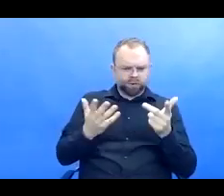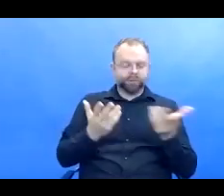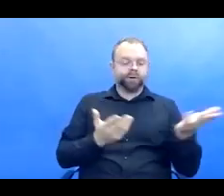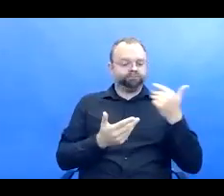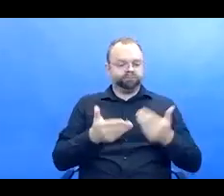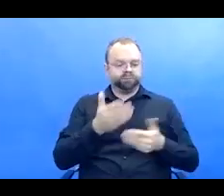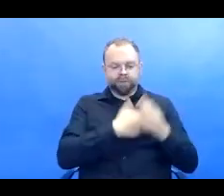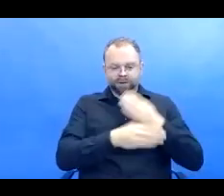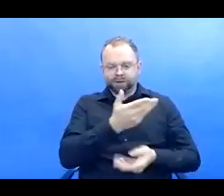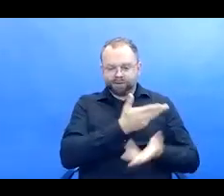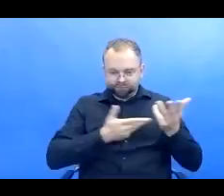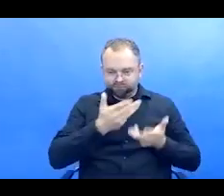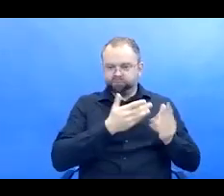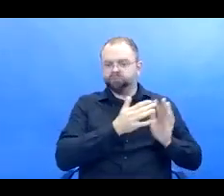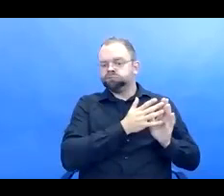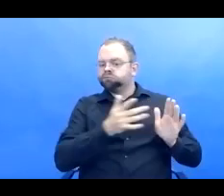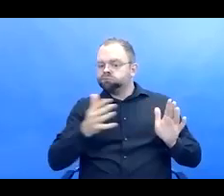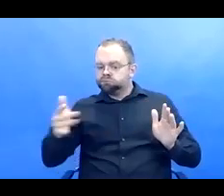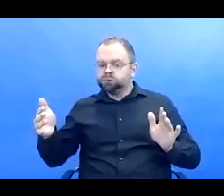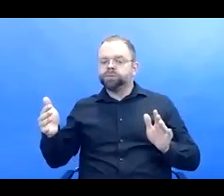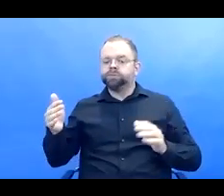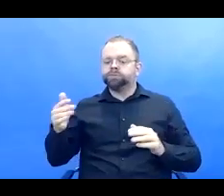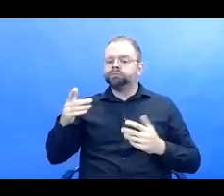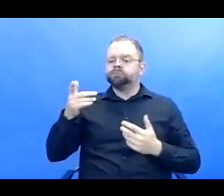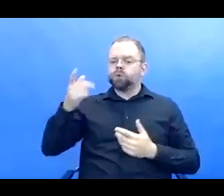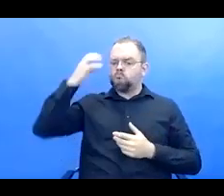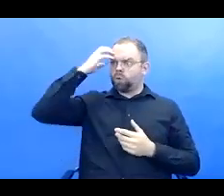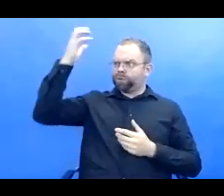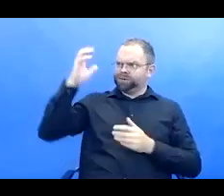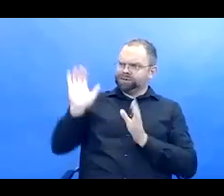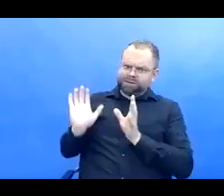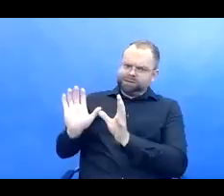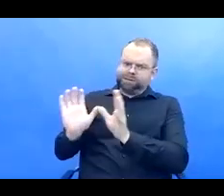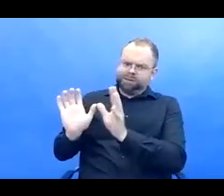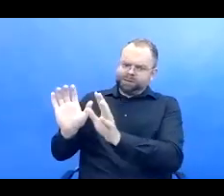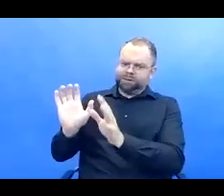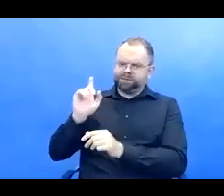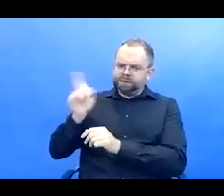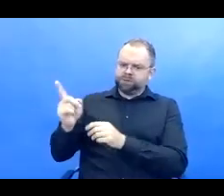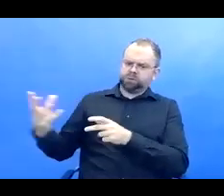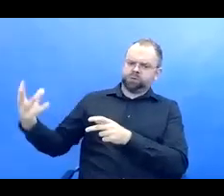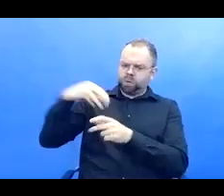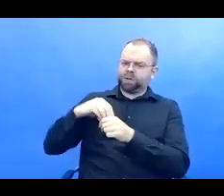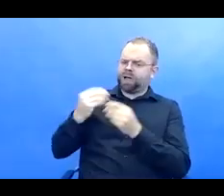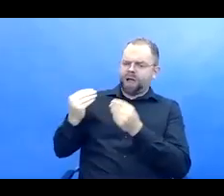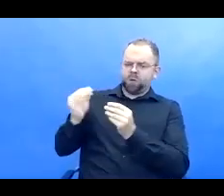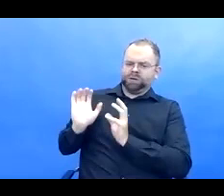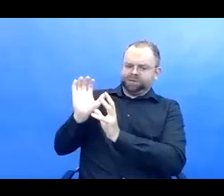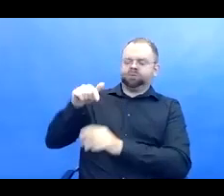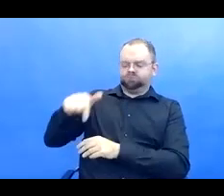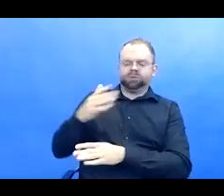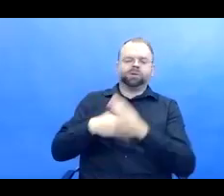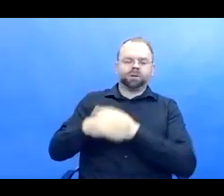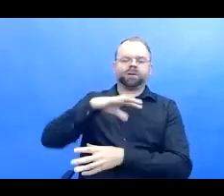are partners in the whole process, but also that whatever is produced from the program will be accessible and available to them